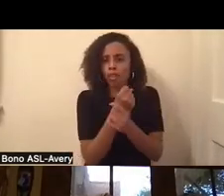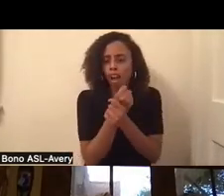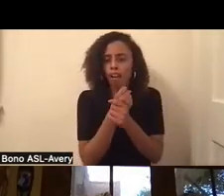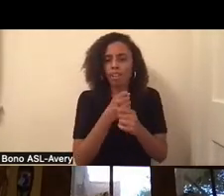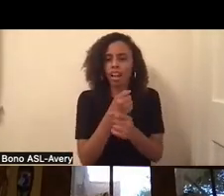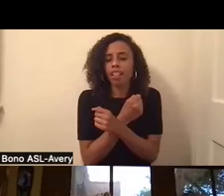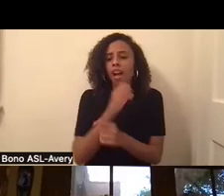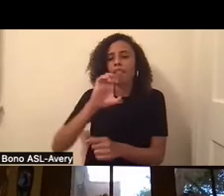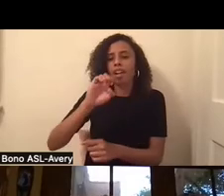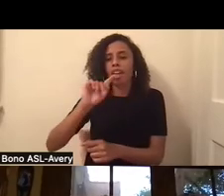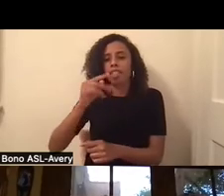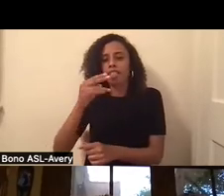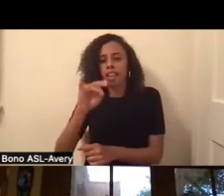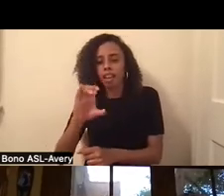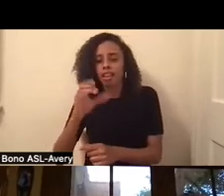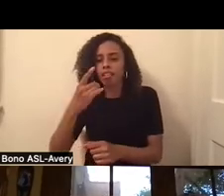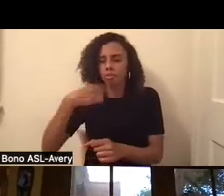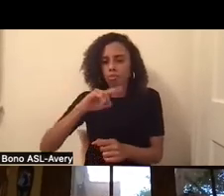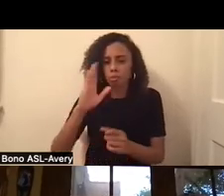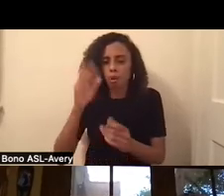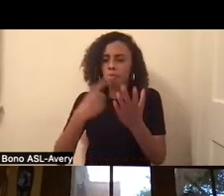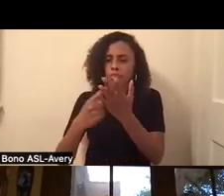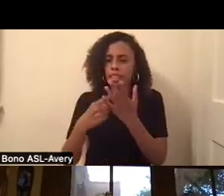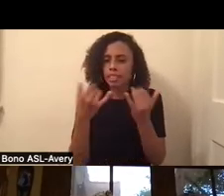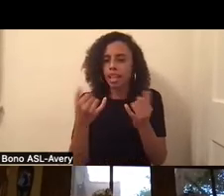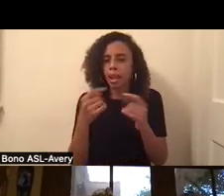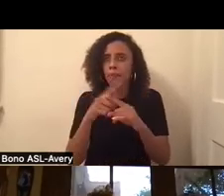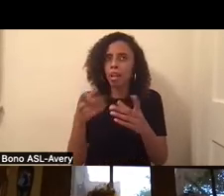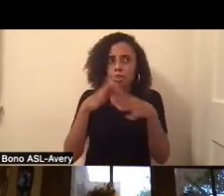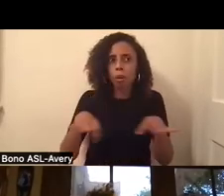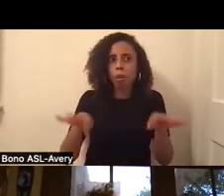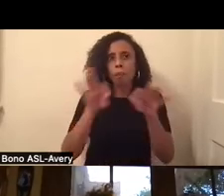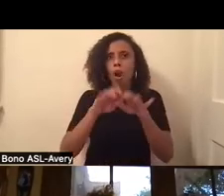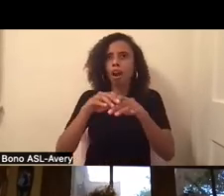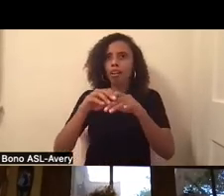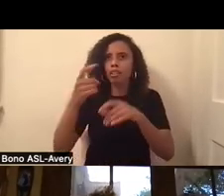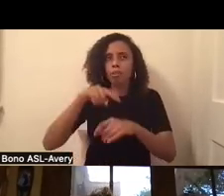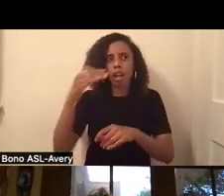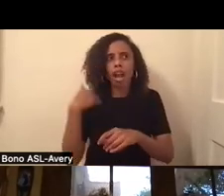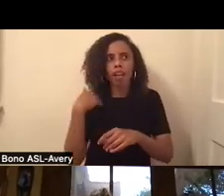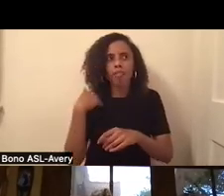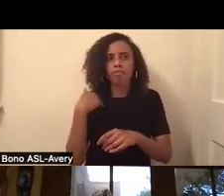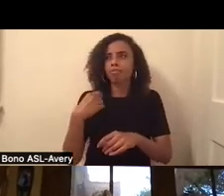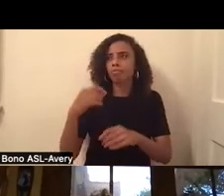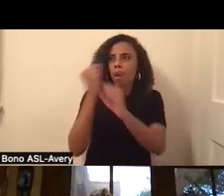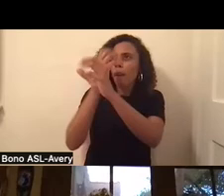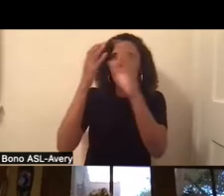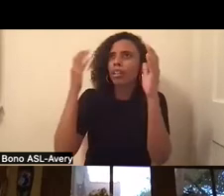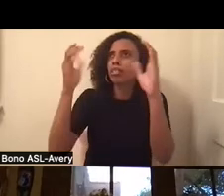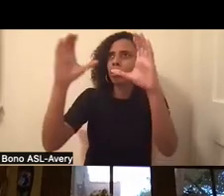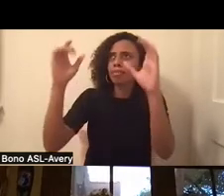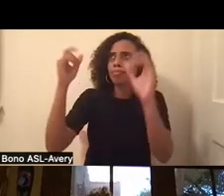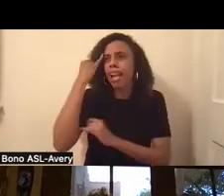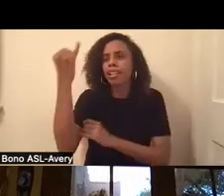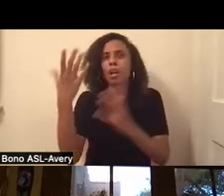about today. It's really important that we have a picture of what the world should look like, not what the world does look like,